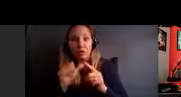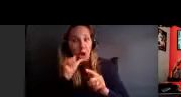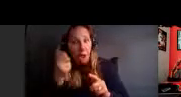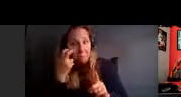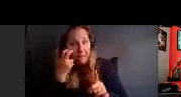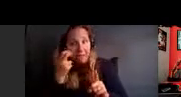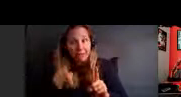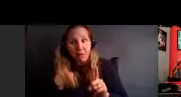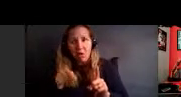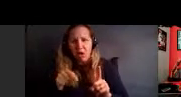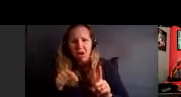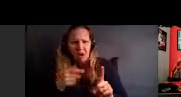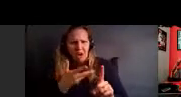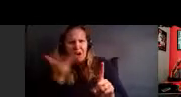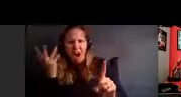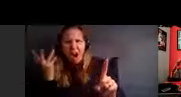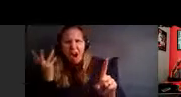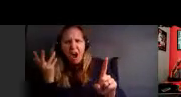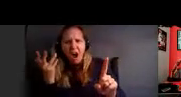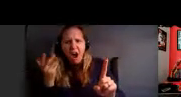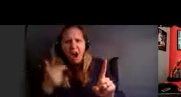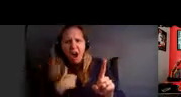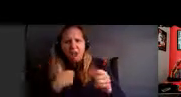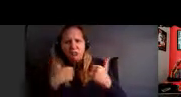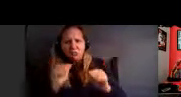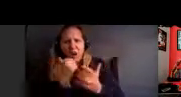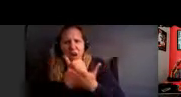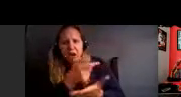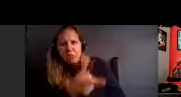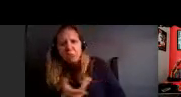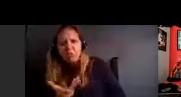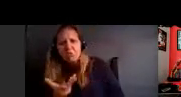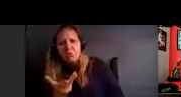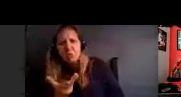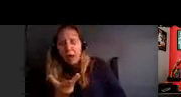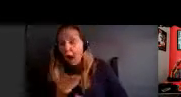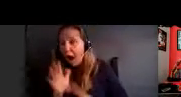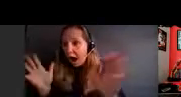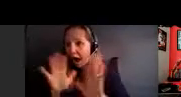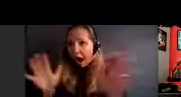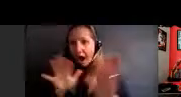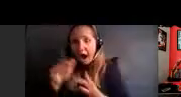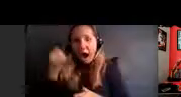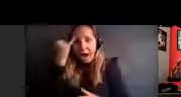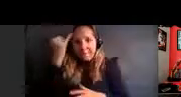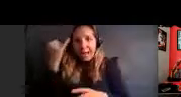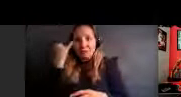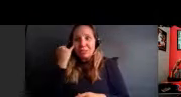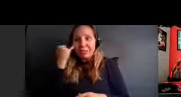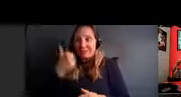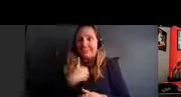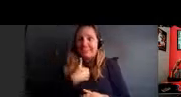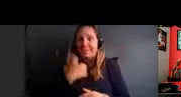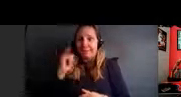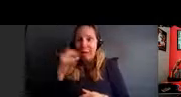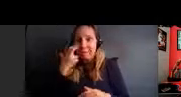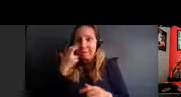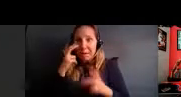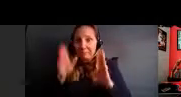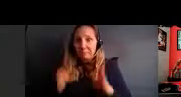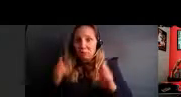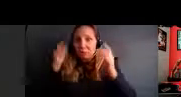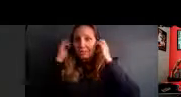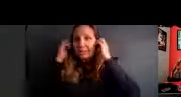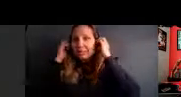was actually offended in the moment and said, hey, I was just trying to help you. But imagine what that would be like if you, for example, had your eyes closed, or